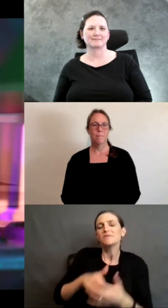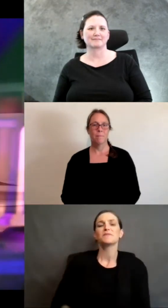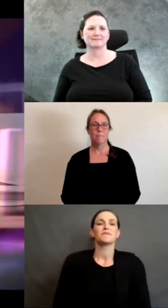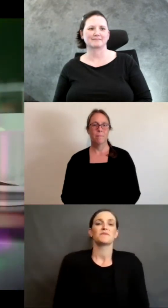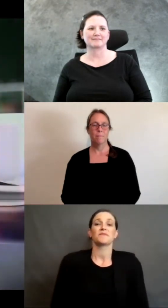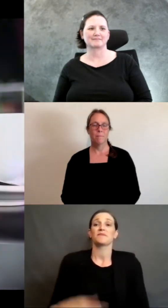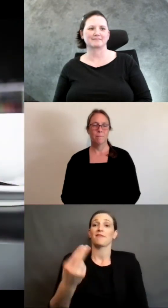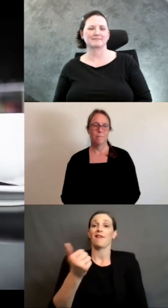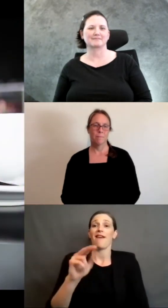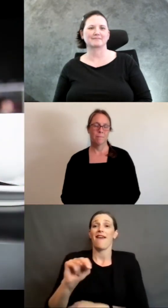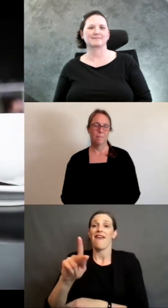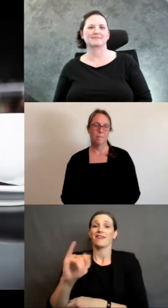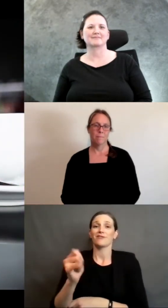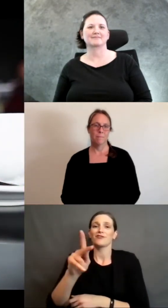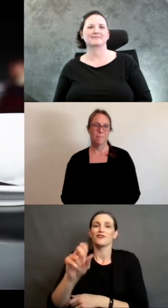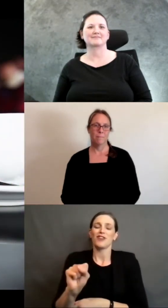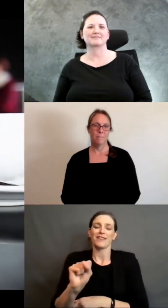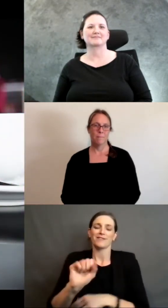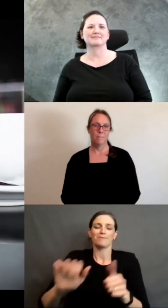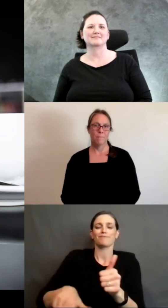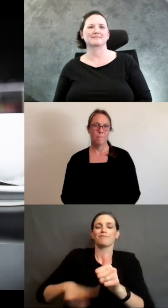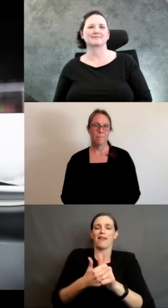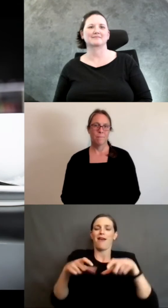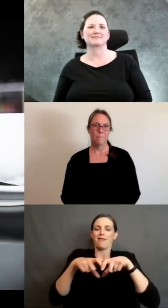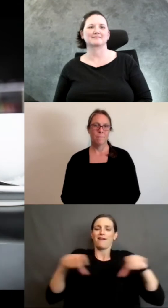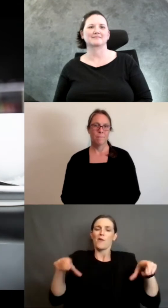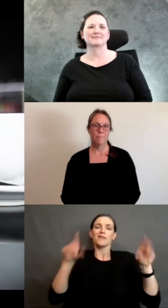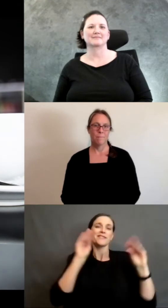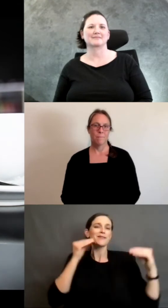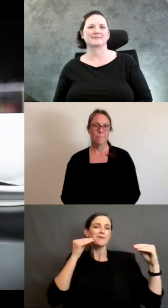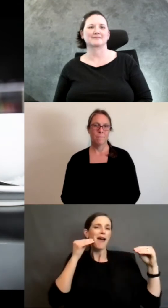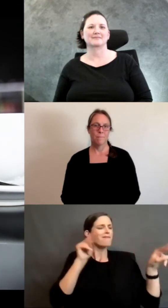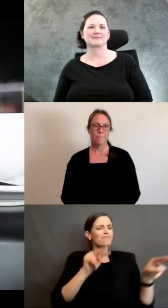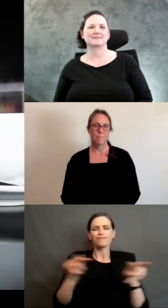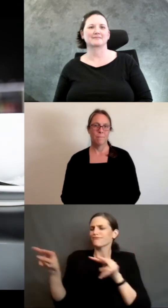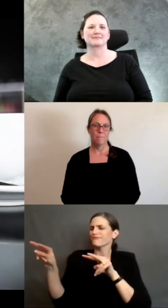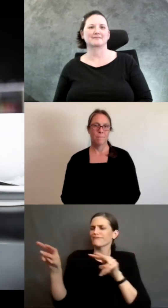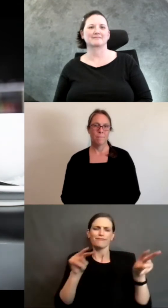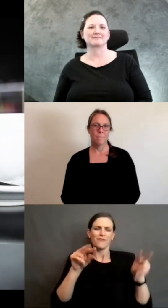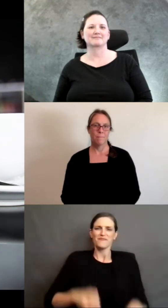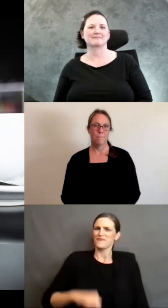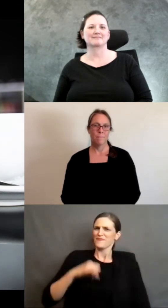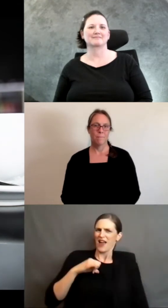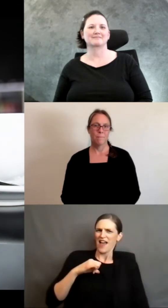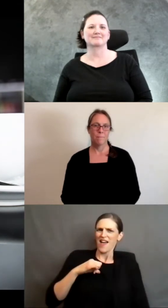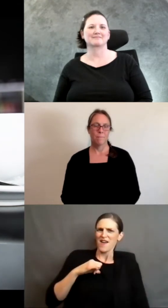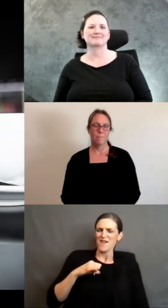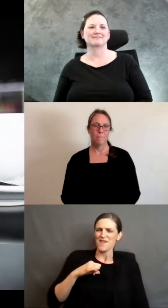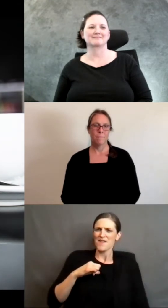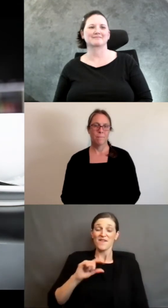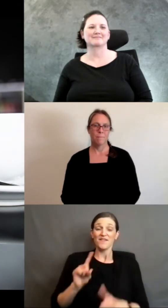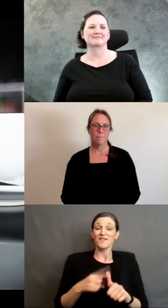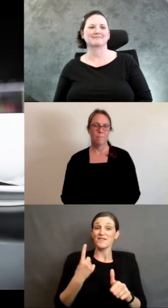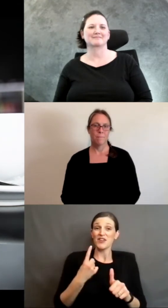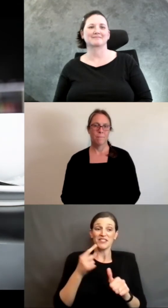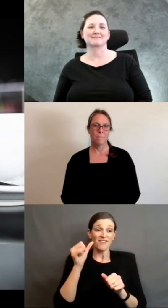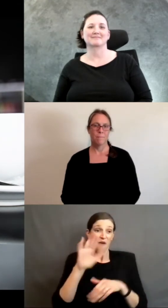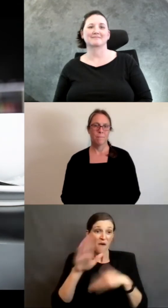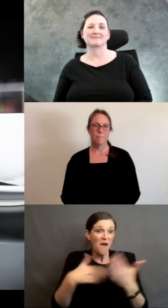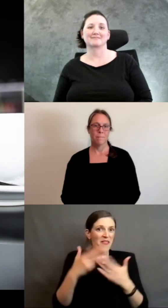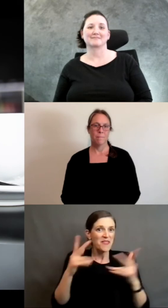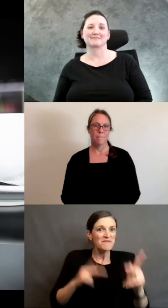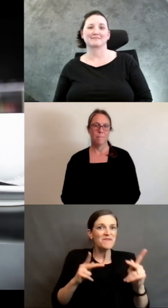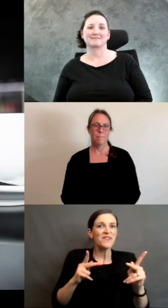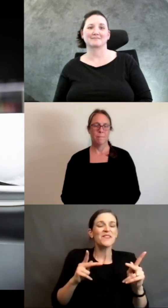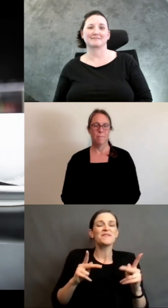Hank Jack smiles behind the counter. He looks around proudly, first at everyone in the cafe, then